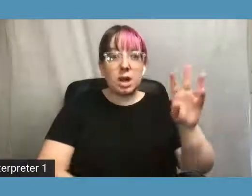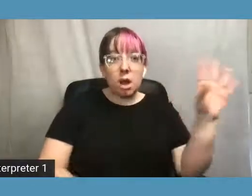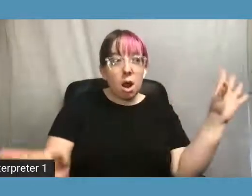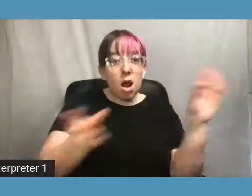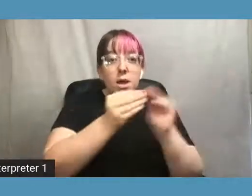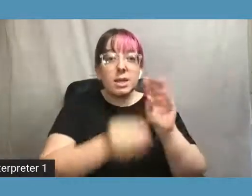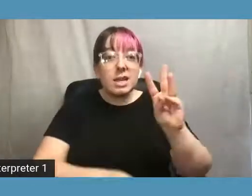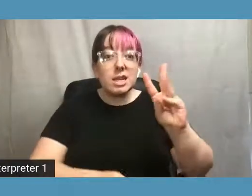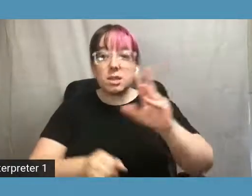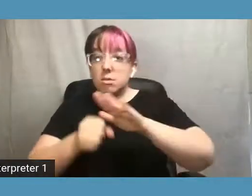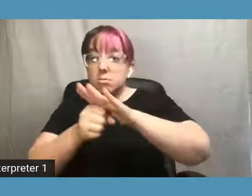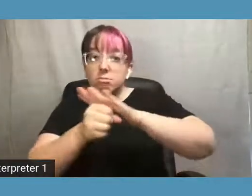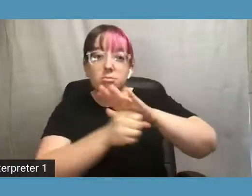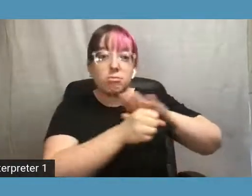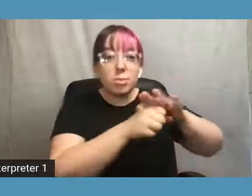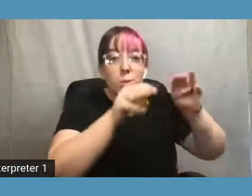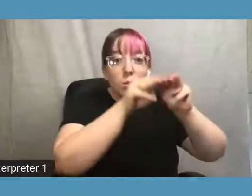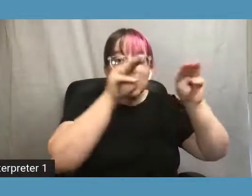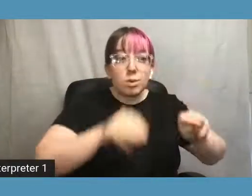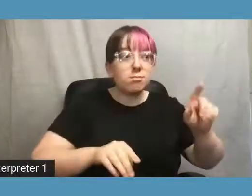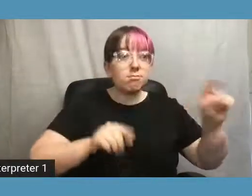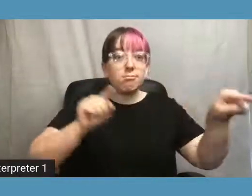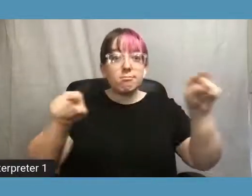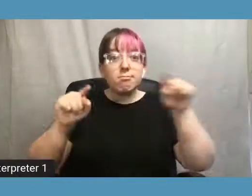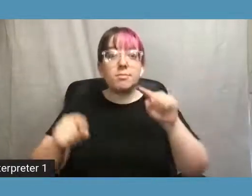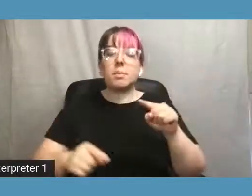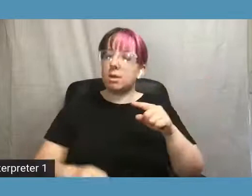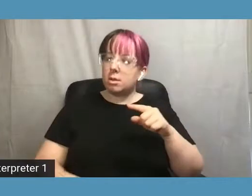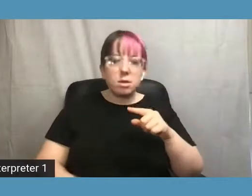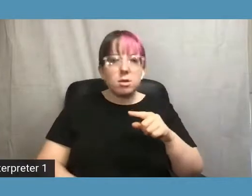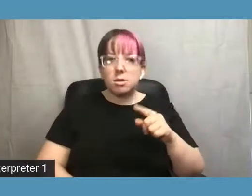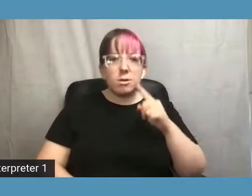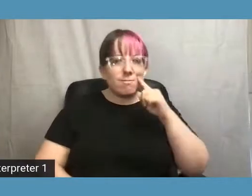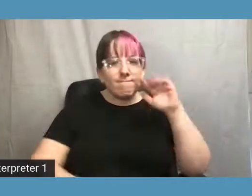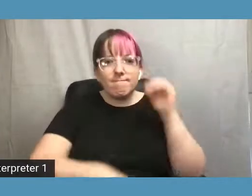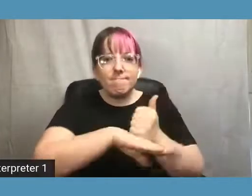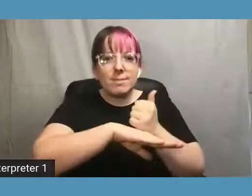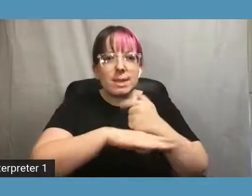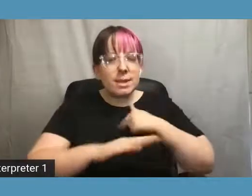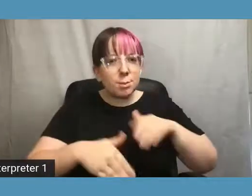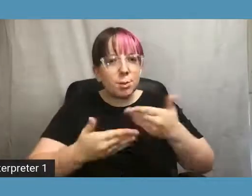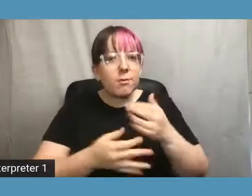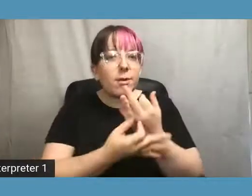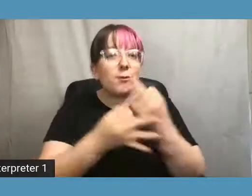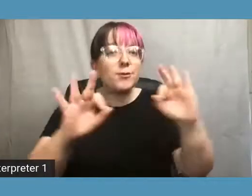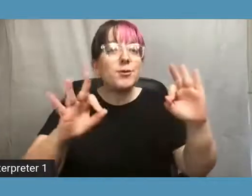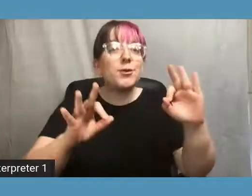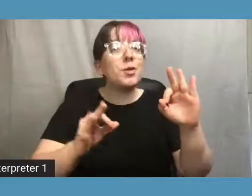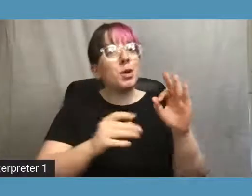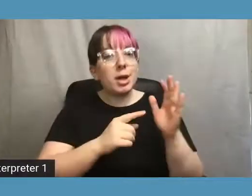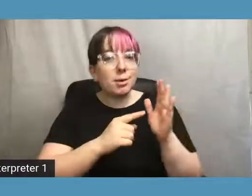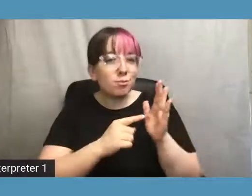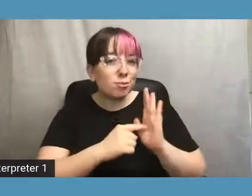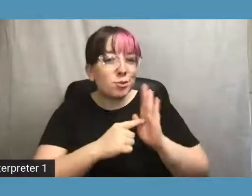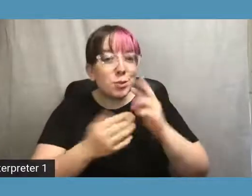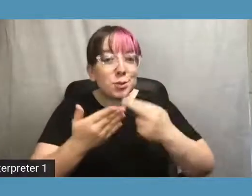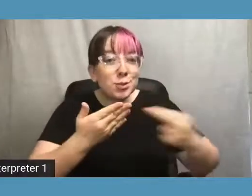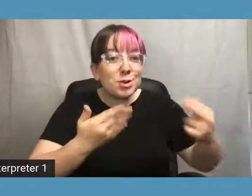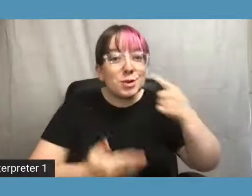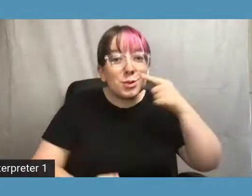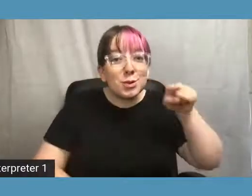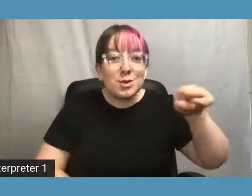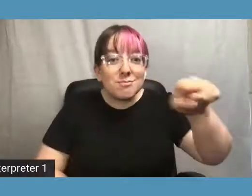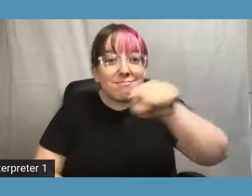Associations and dedicated to providing free, self-paced training for resources for all small museums.